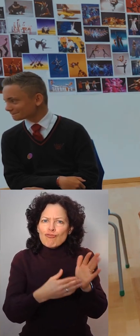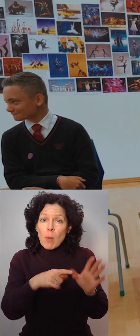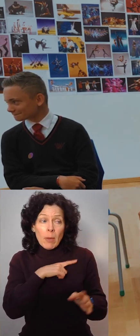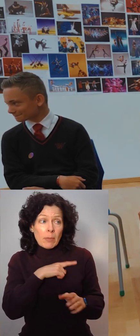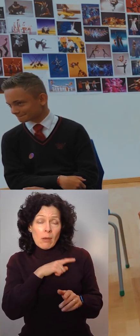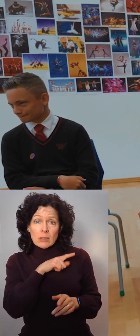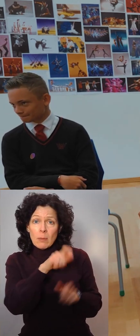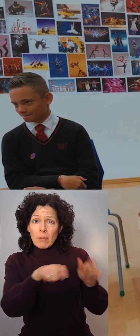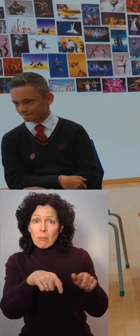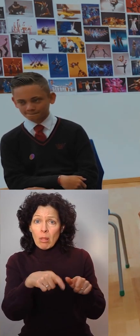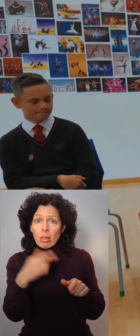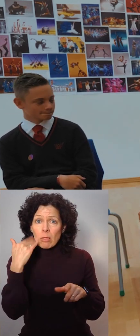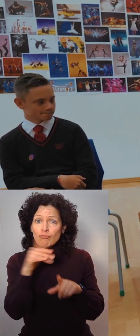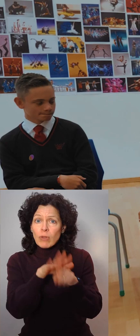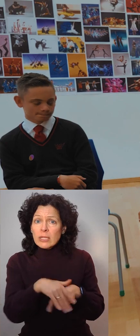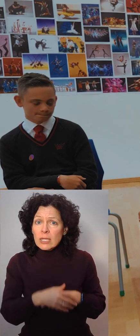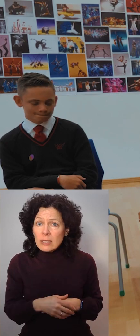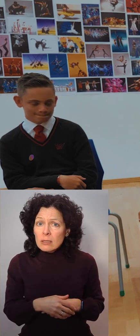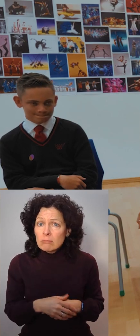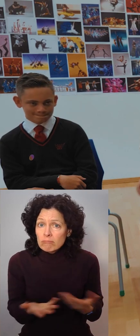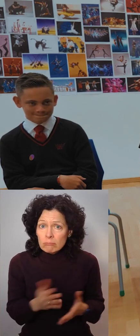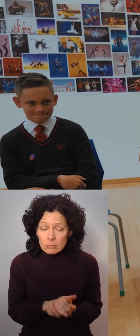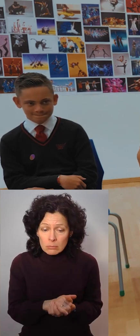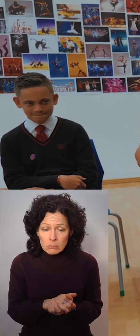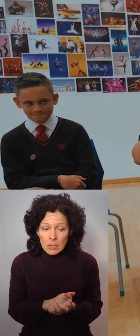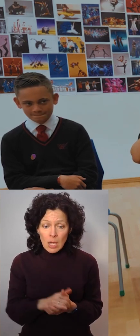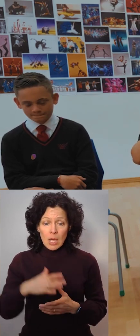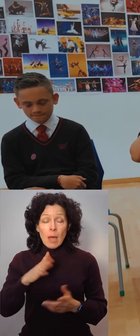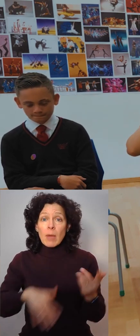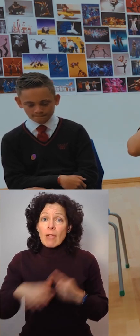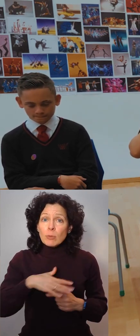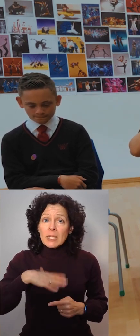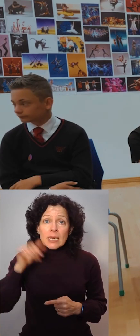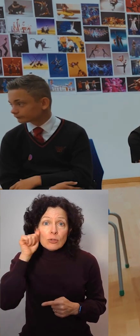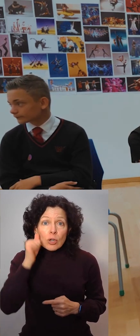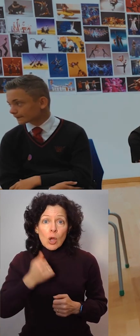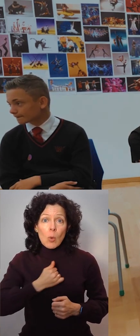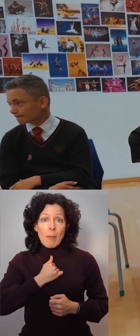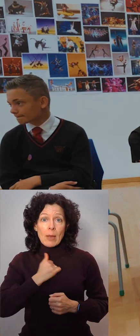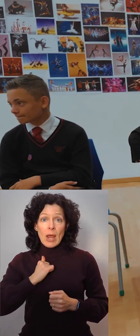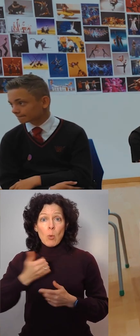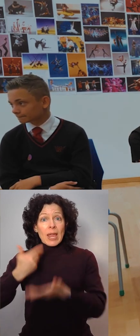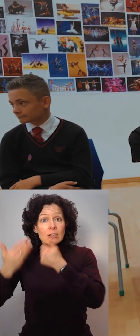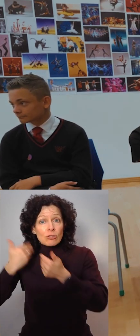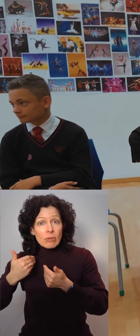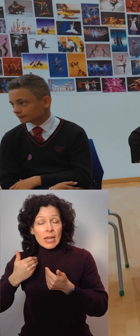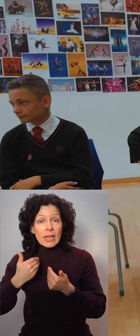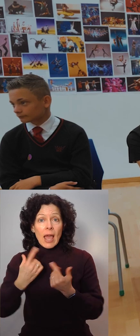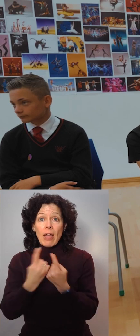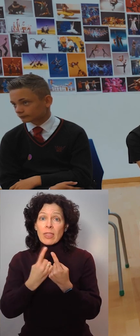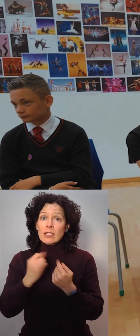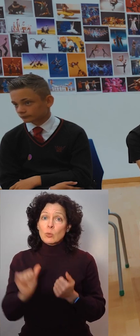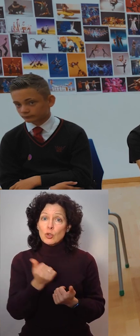like everyone needs to know about Roma history and like they need to be proud about that. We celebrate our culture and